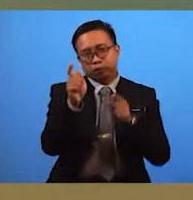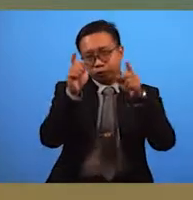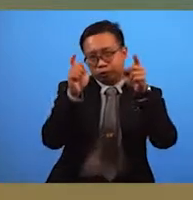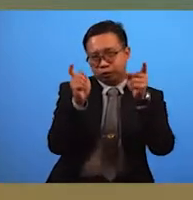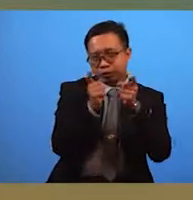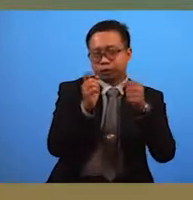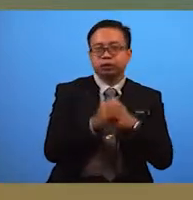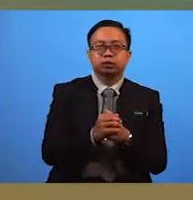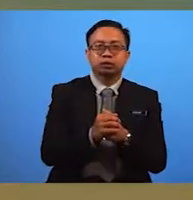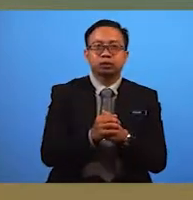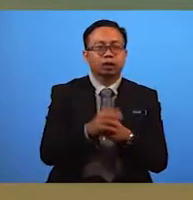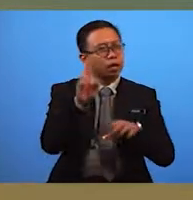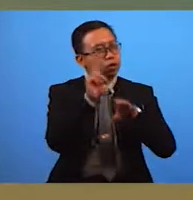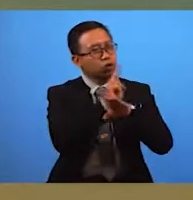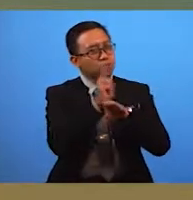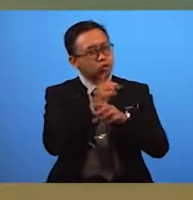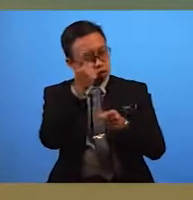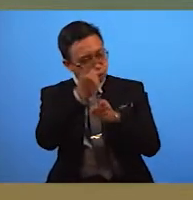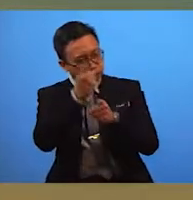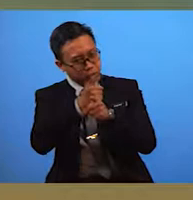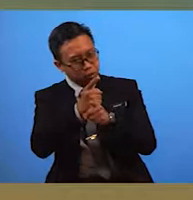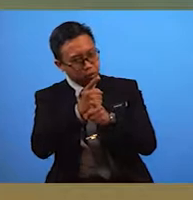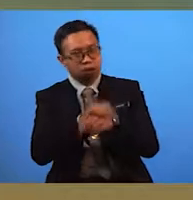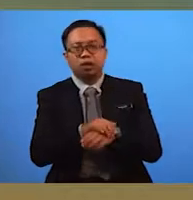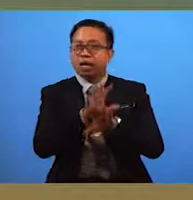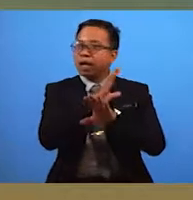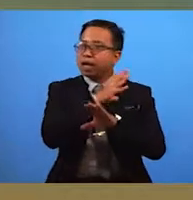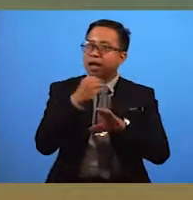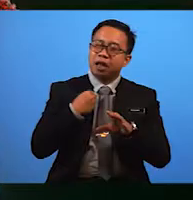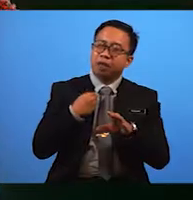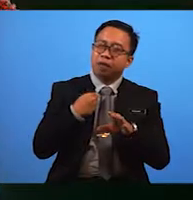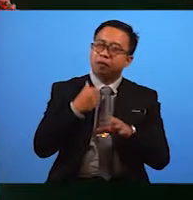apostrophes must be used accurately and effectively.